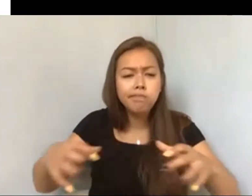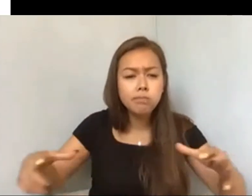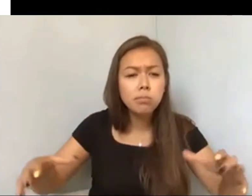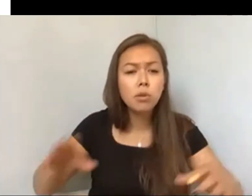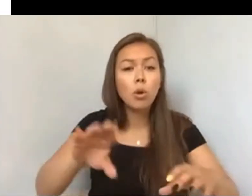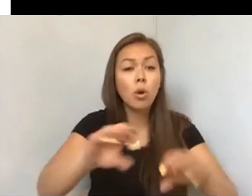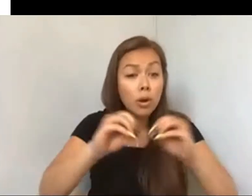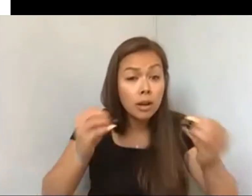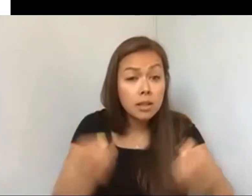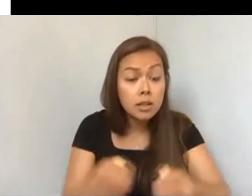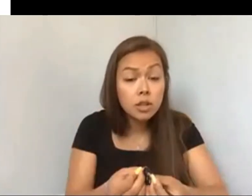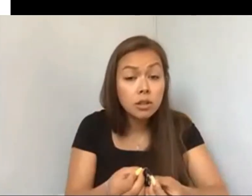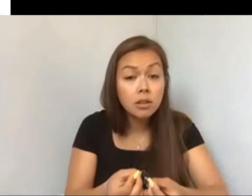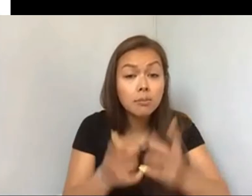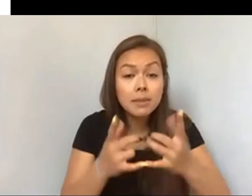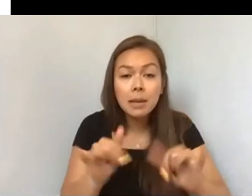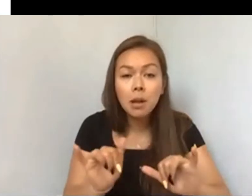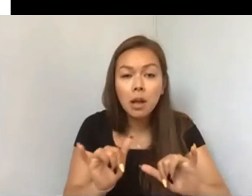of capital